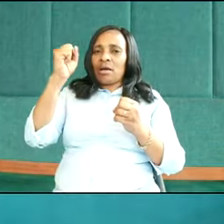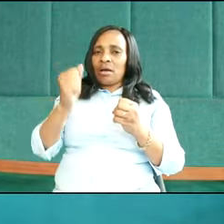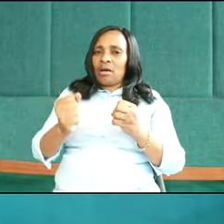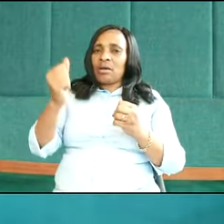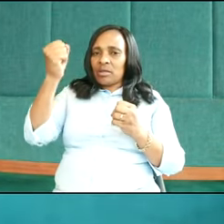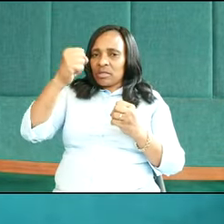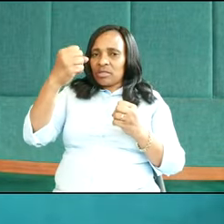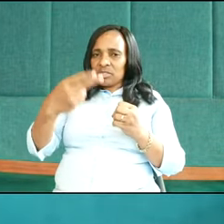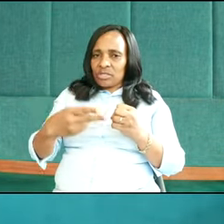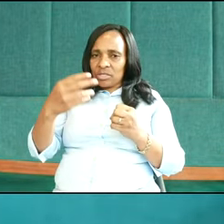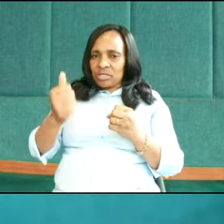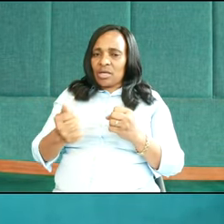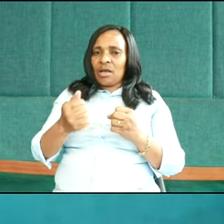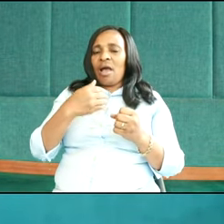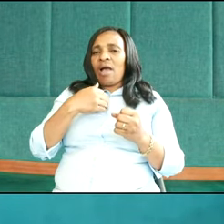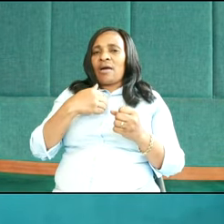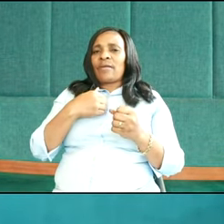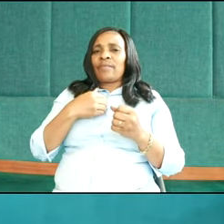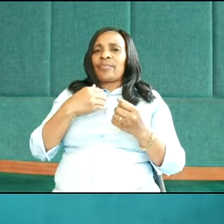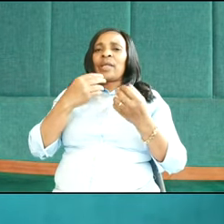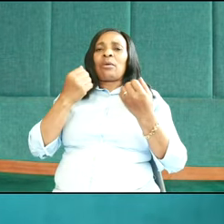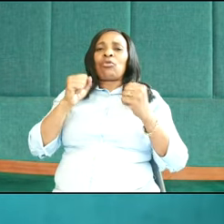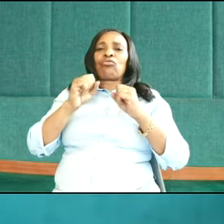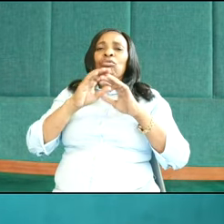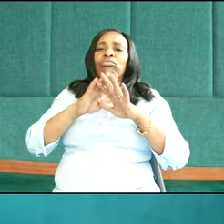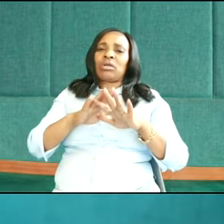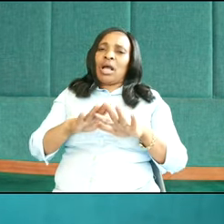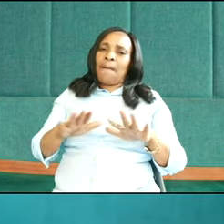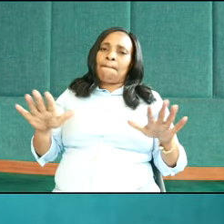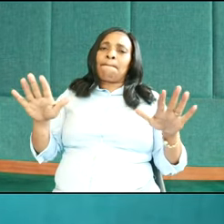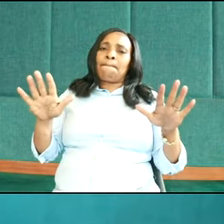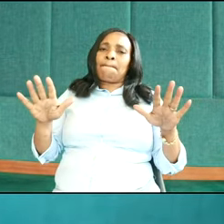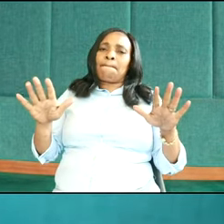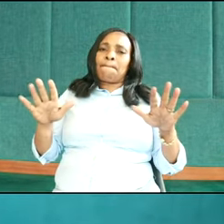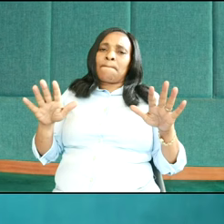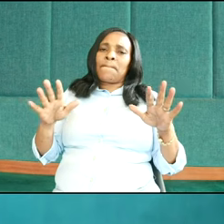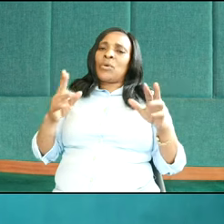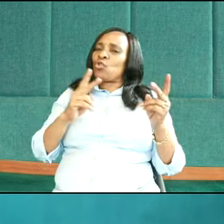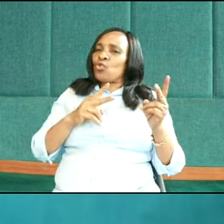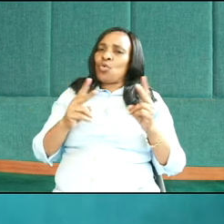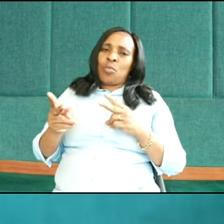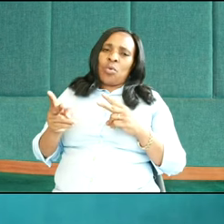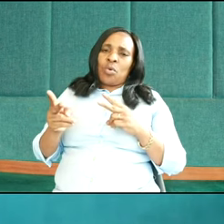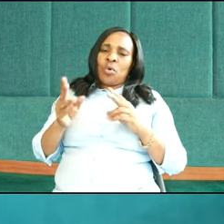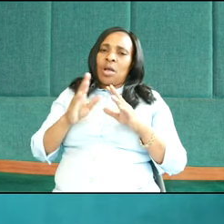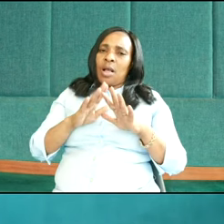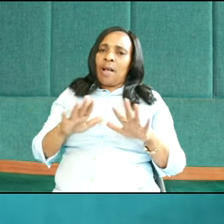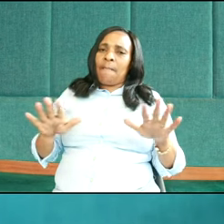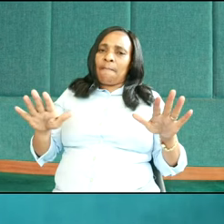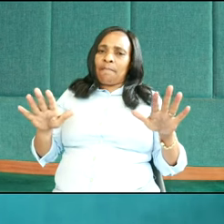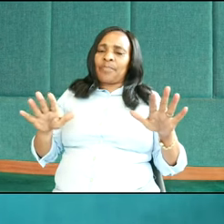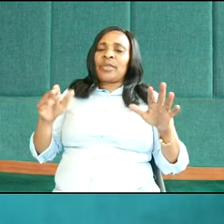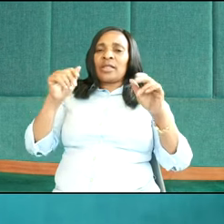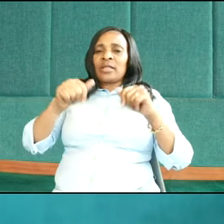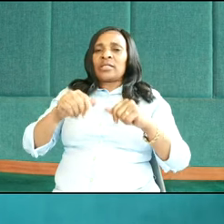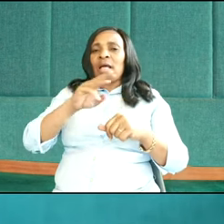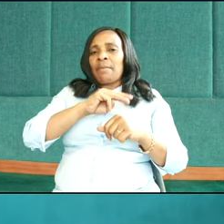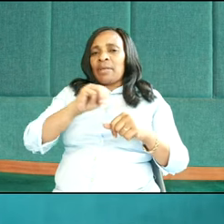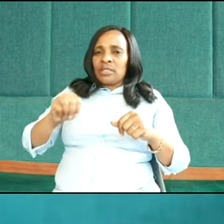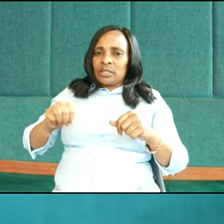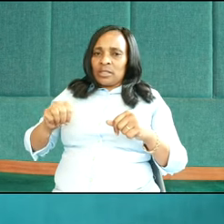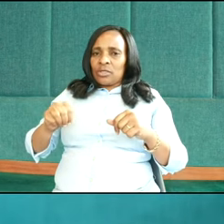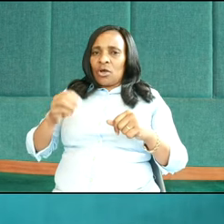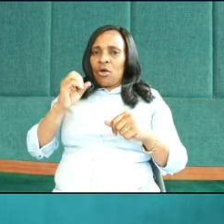he overreacts. It's quite obvious that he overreacts. Mm-hmm. You know, this is a messenger of God telling him